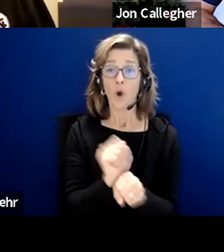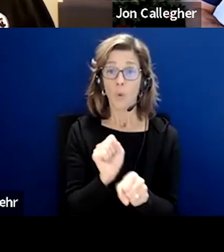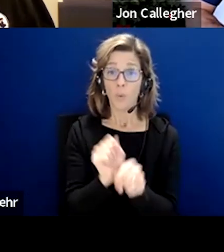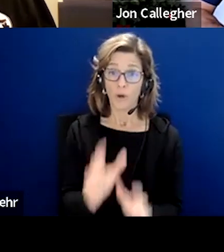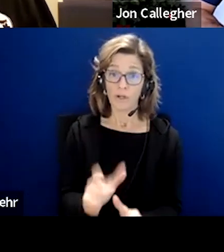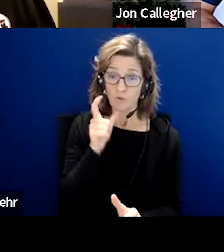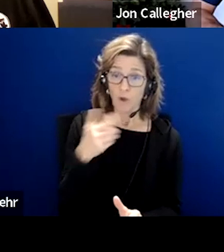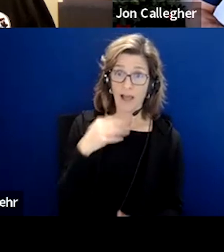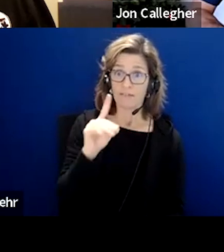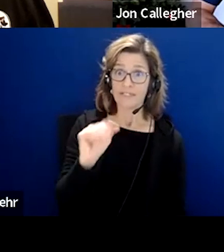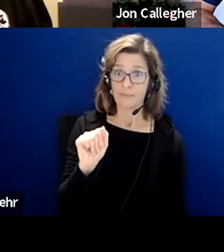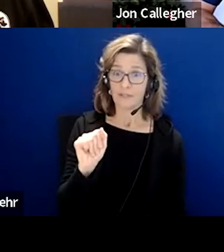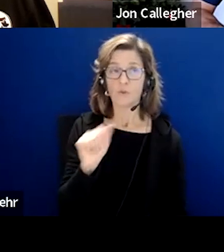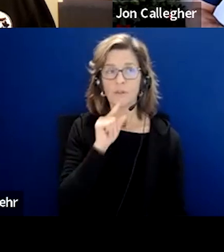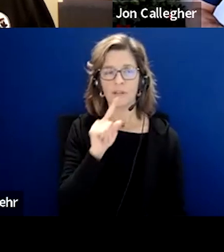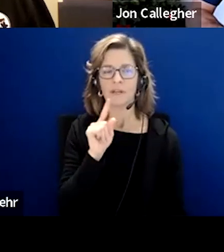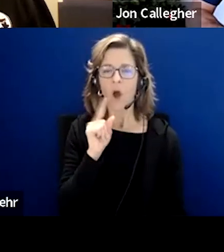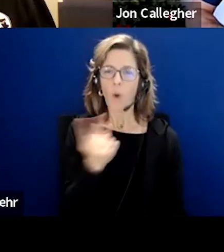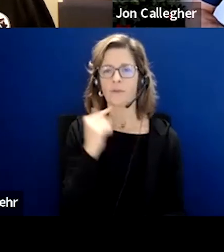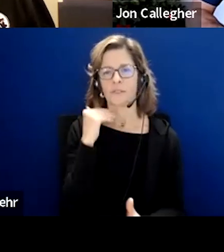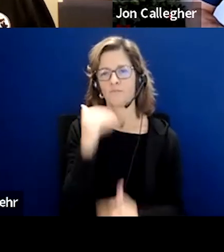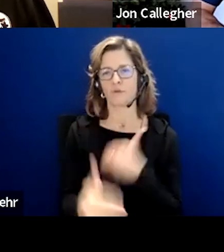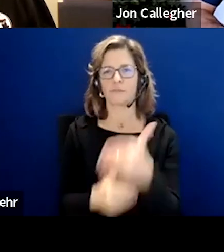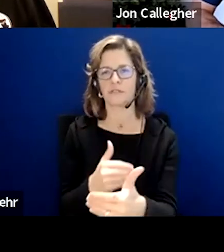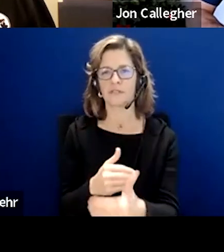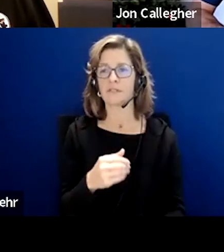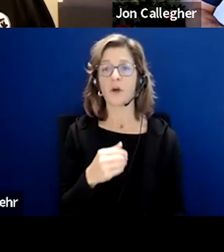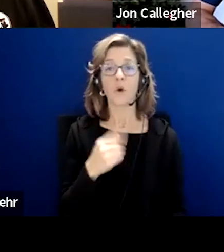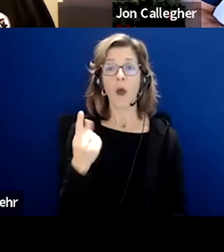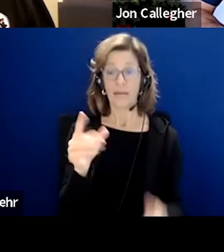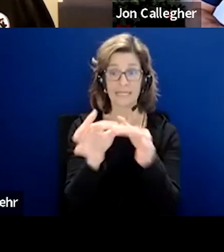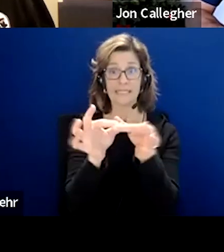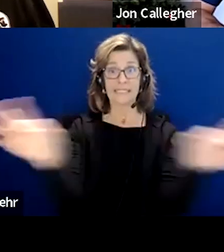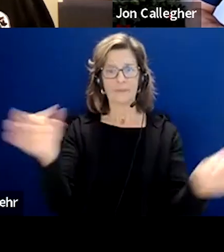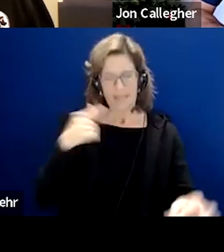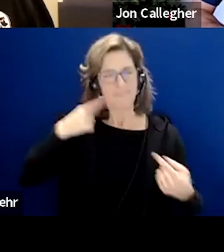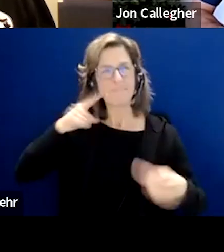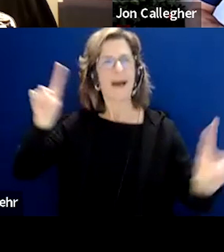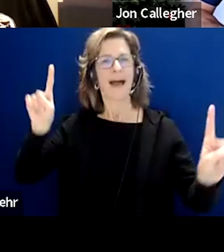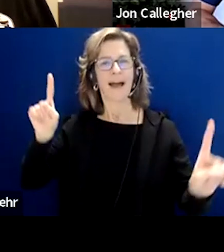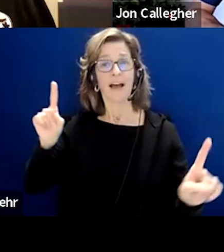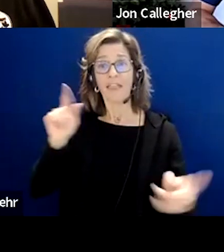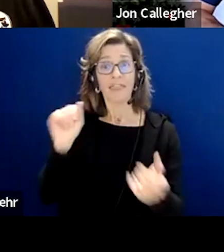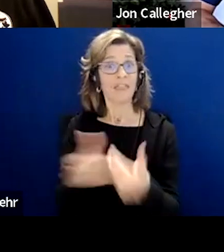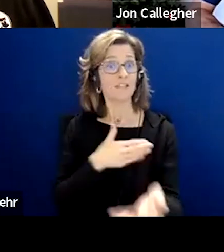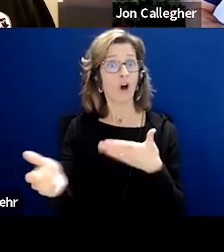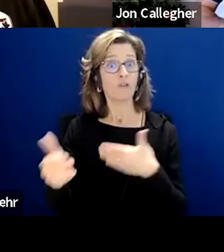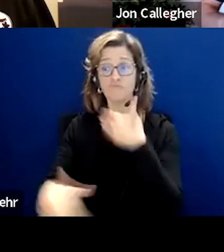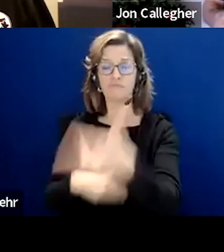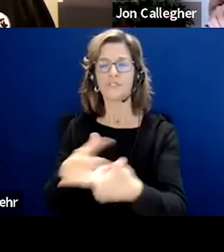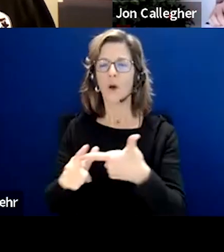a conversation, as opposed to a statement of success or failure in the workplace. And you're going to have